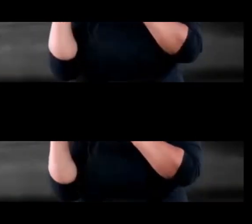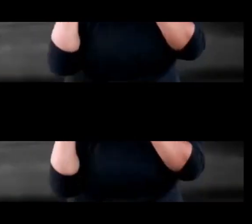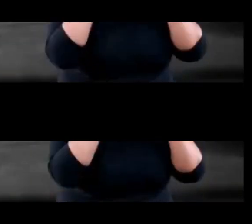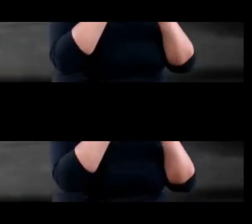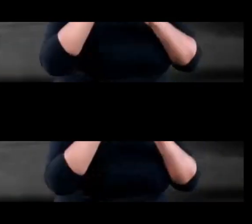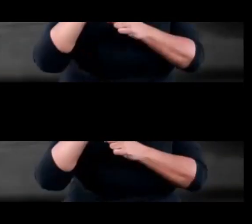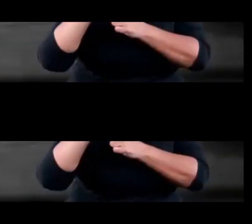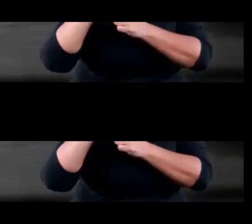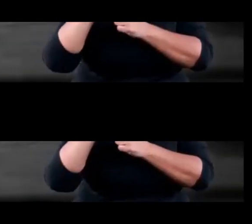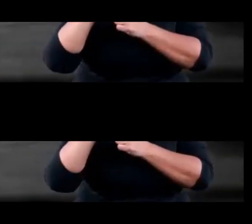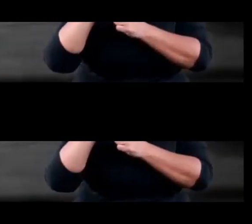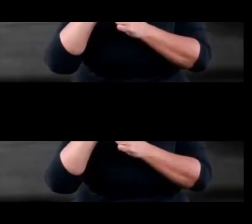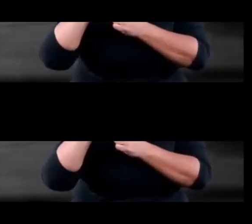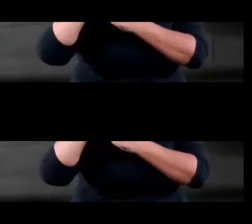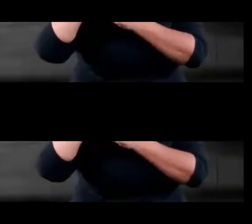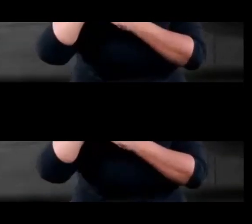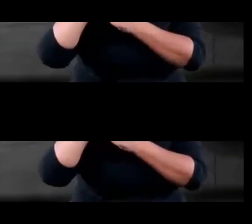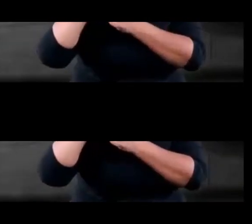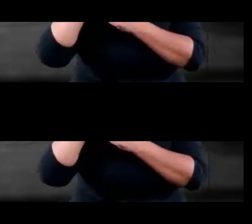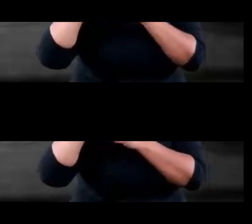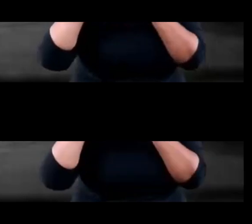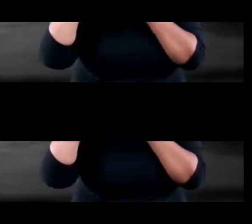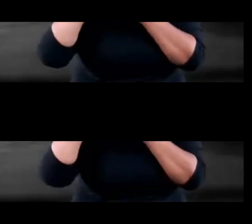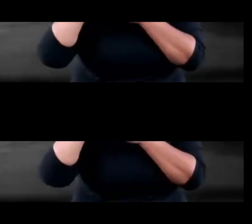the Boston Tea Party is about tea.